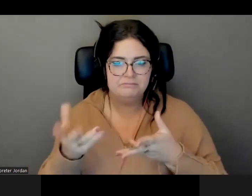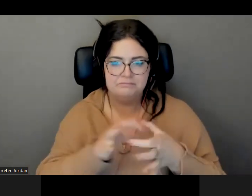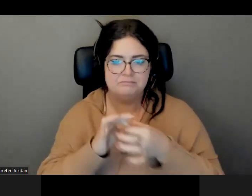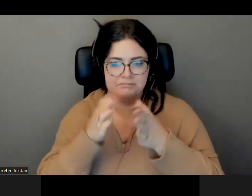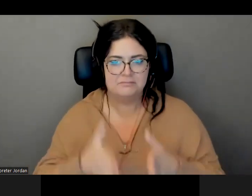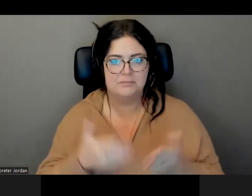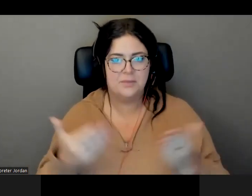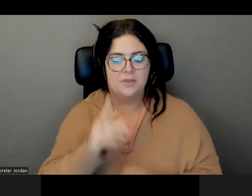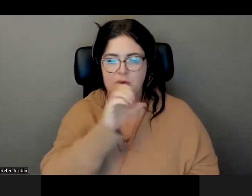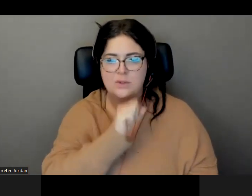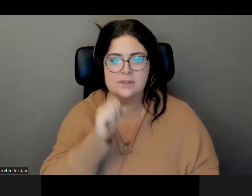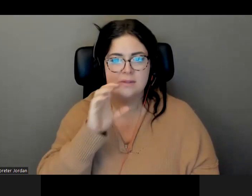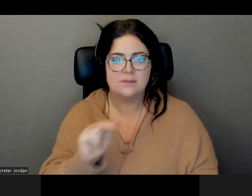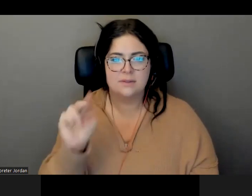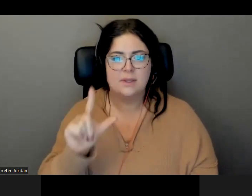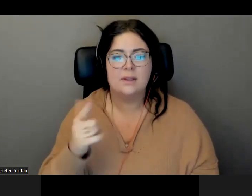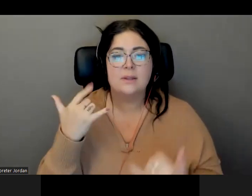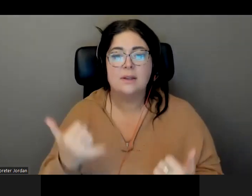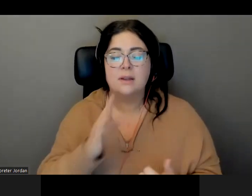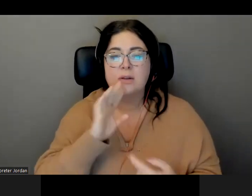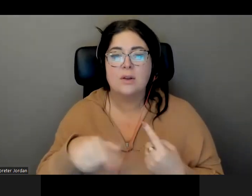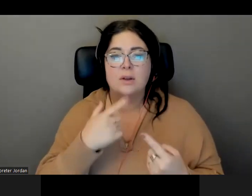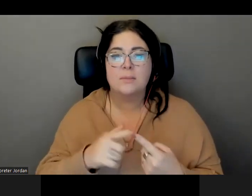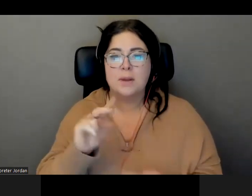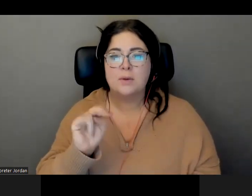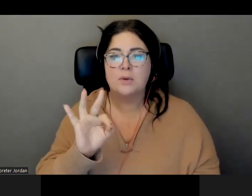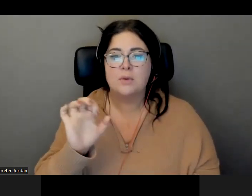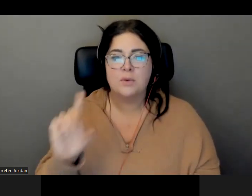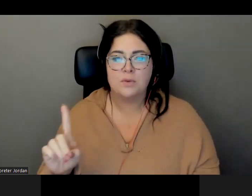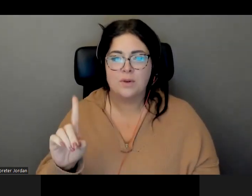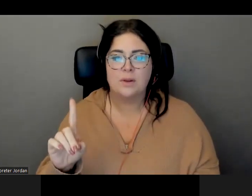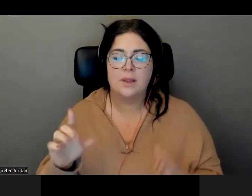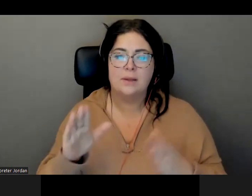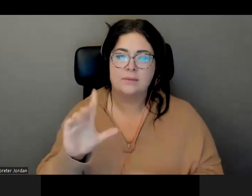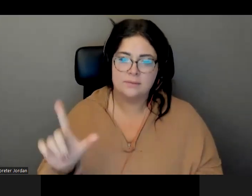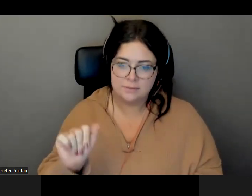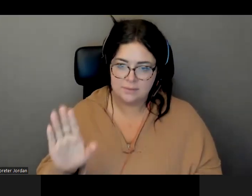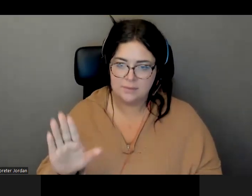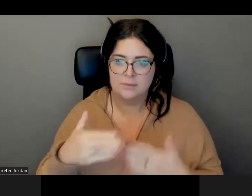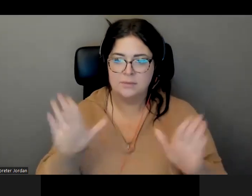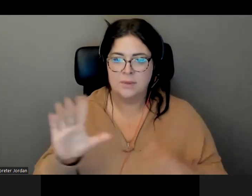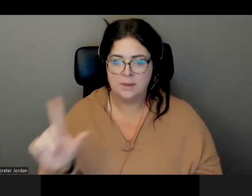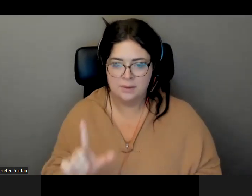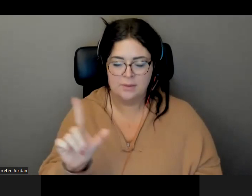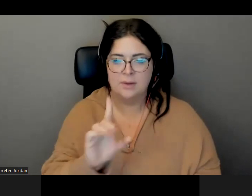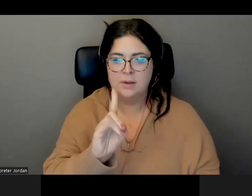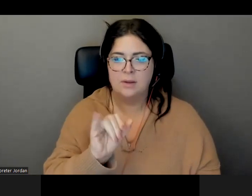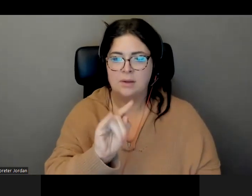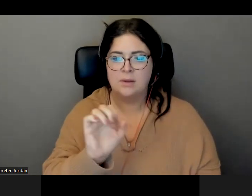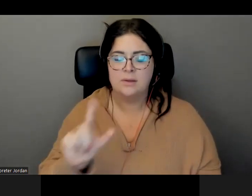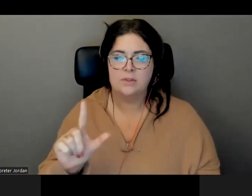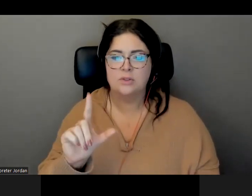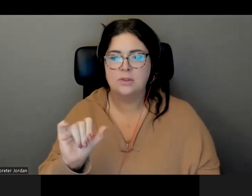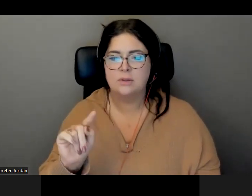Welcome to Let's Talk About Newfoundland and Labrador Public Libraries Digital Literacy for Seniors